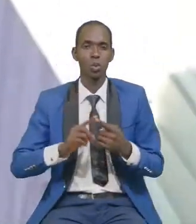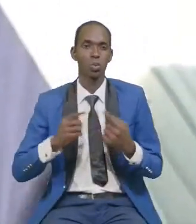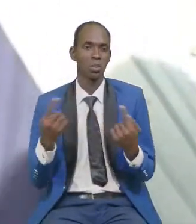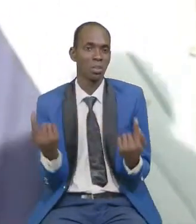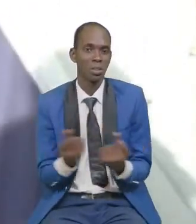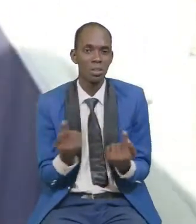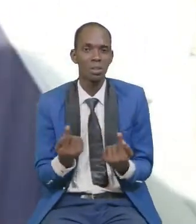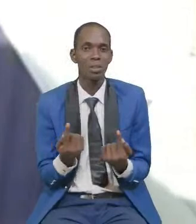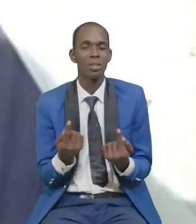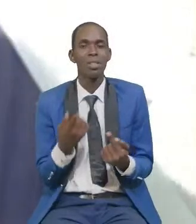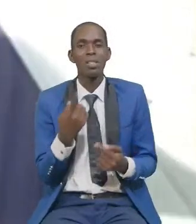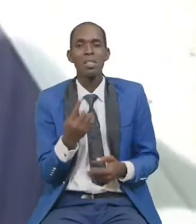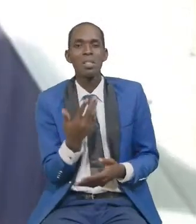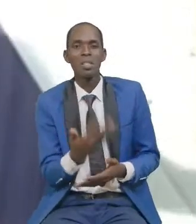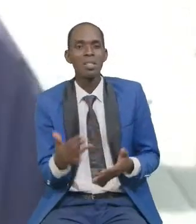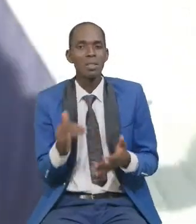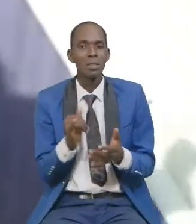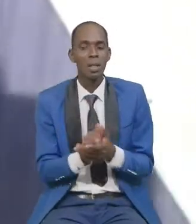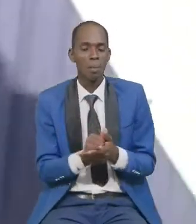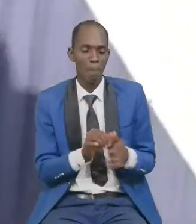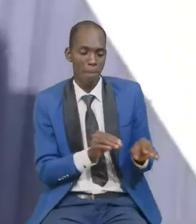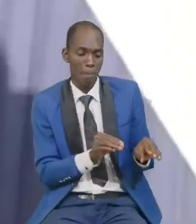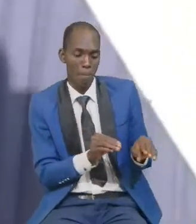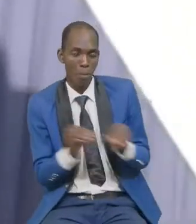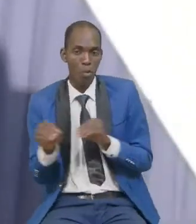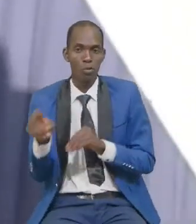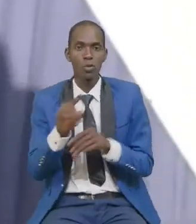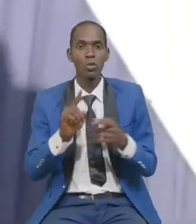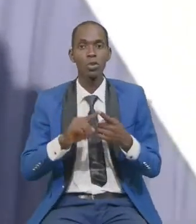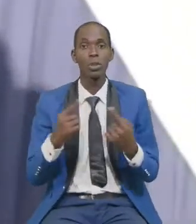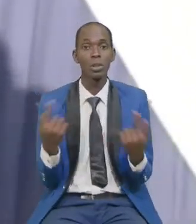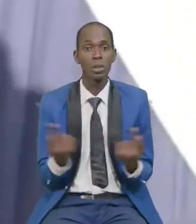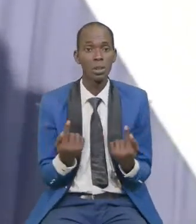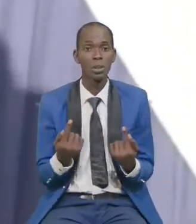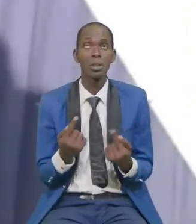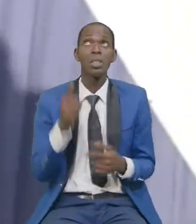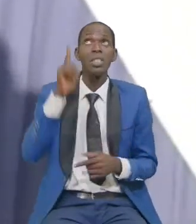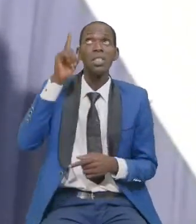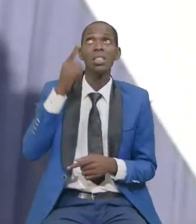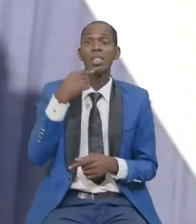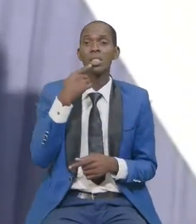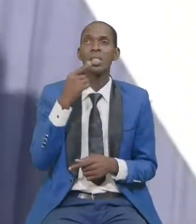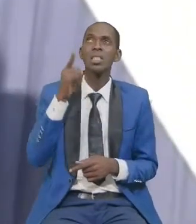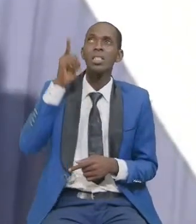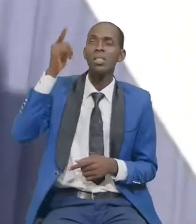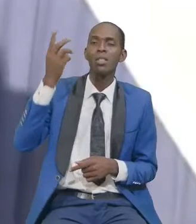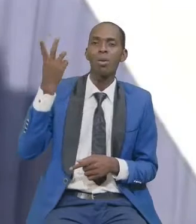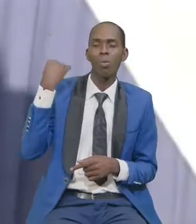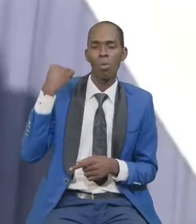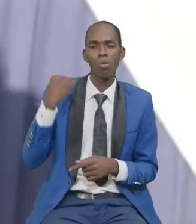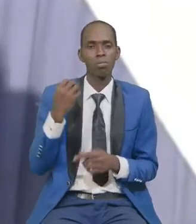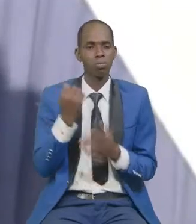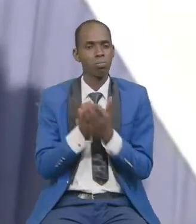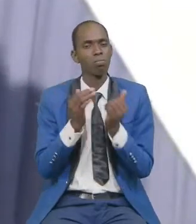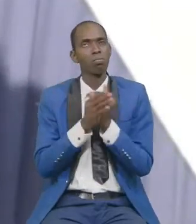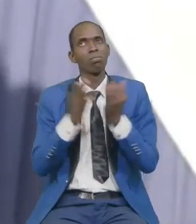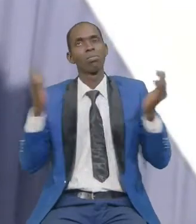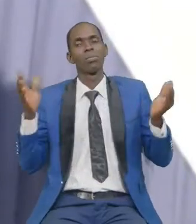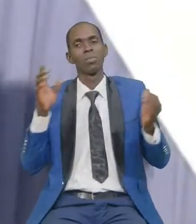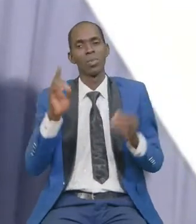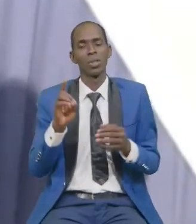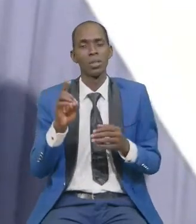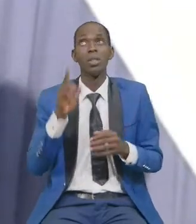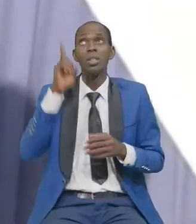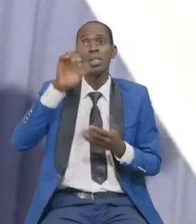sin. The sin that drives you to sin. It says he was crucified. He died for